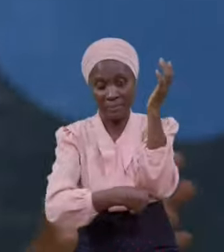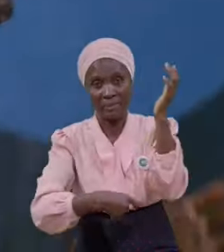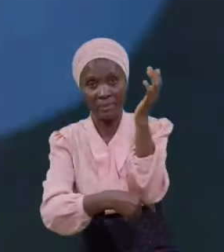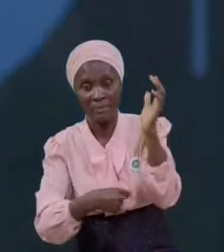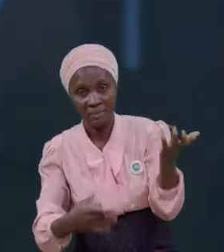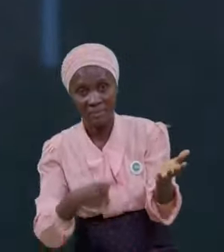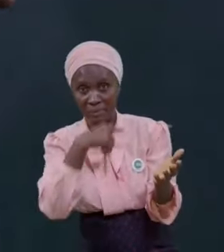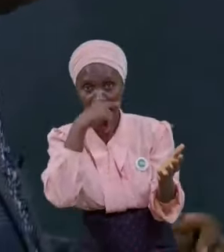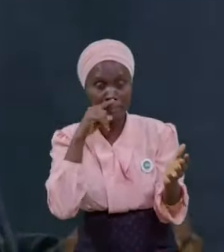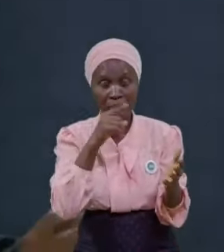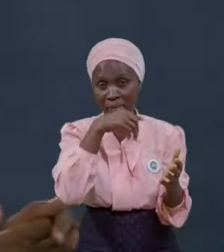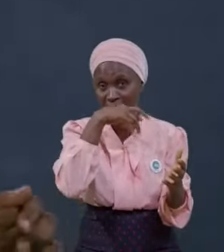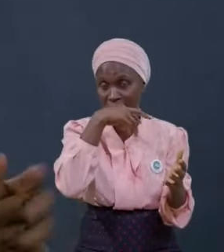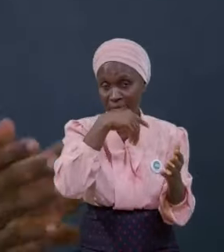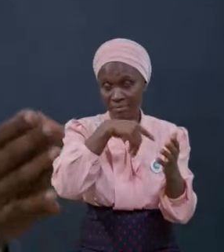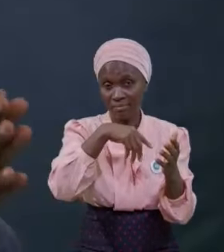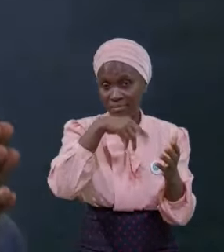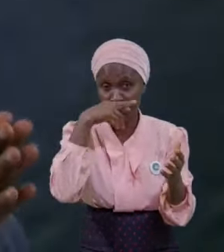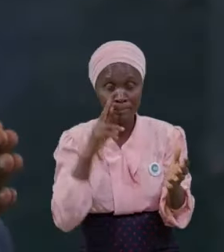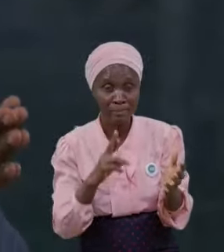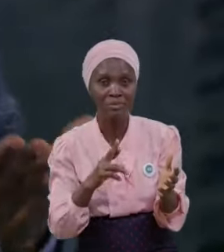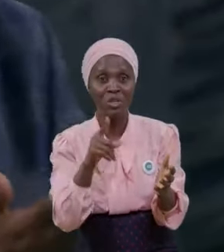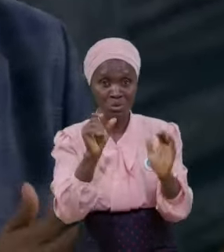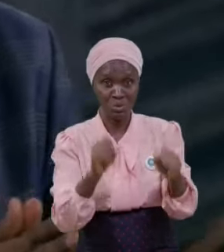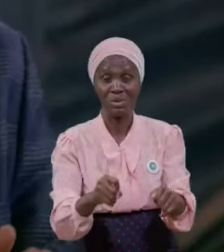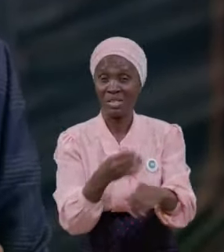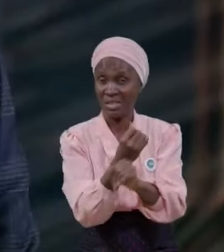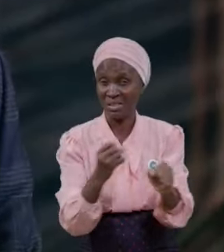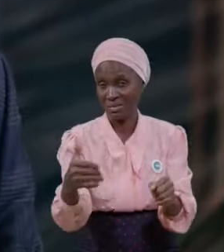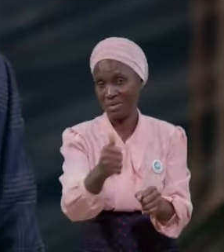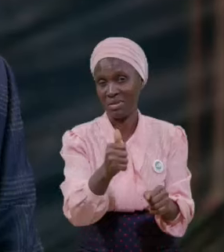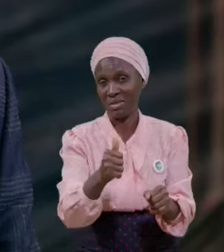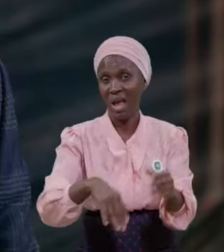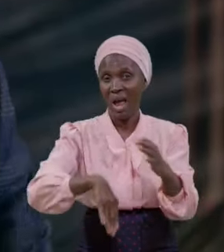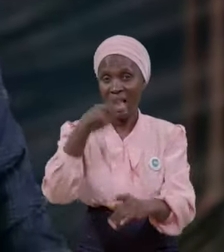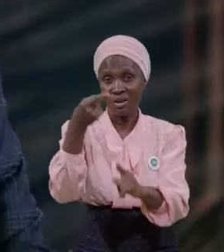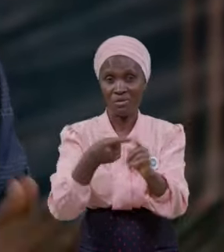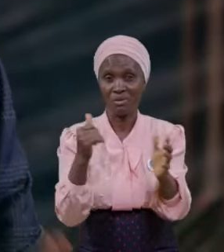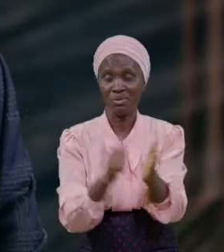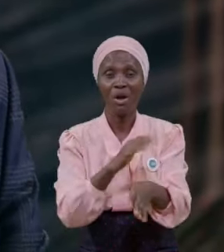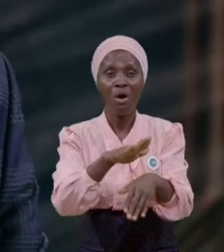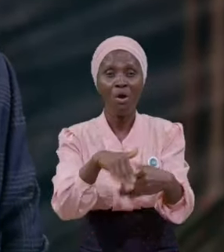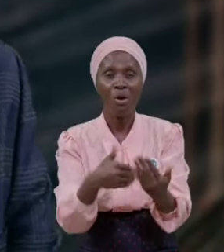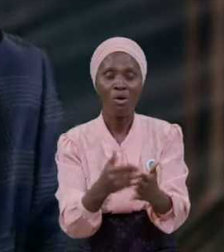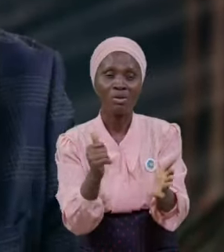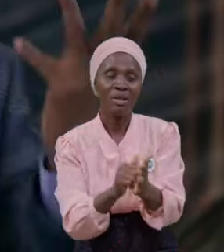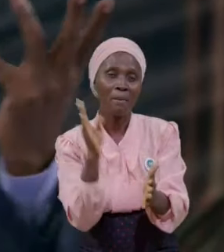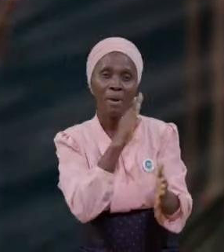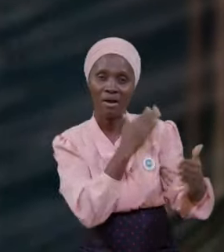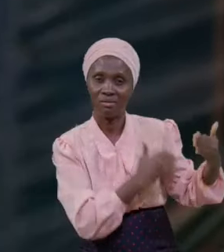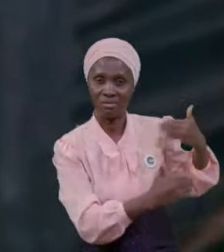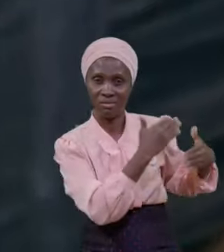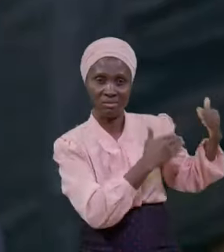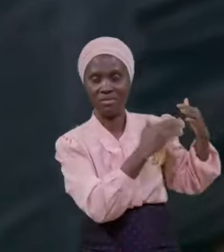from that unto what generation the evil you've been doing. It says, repent and